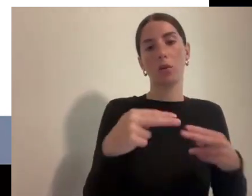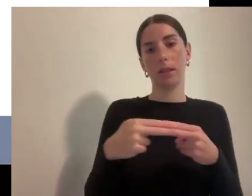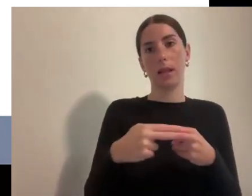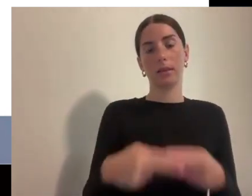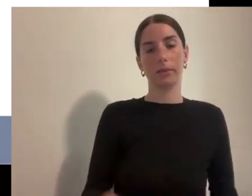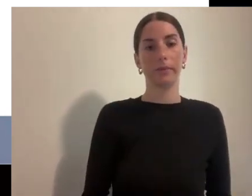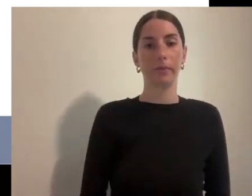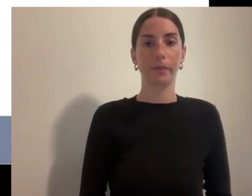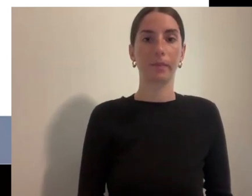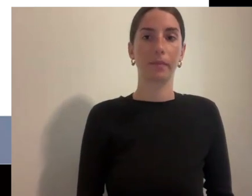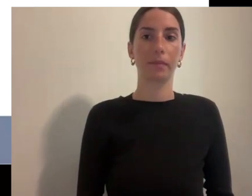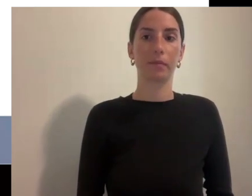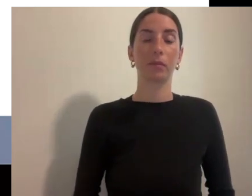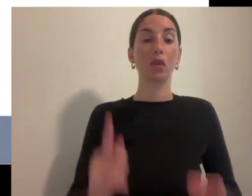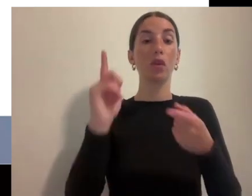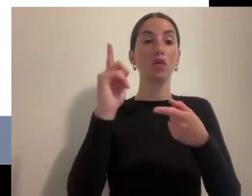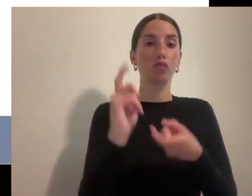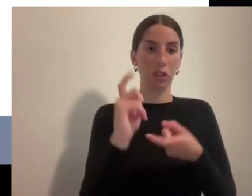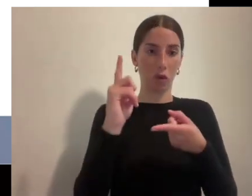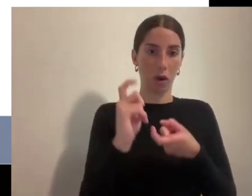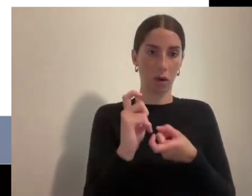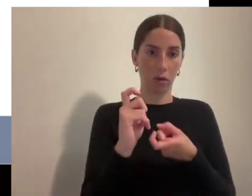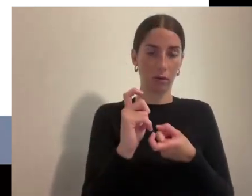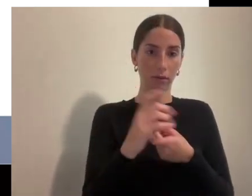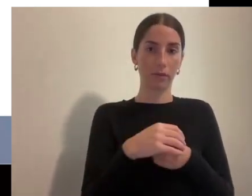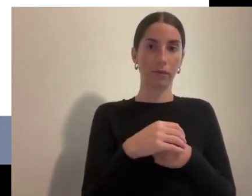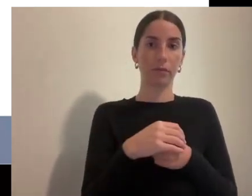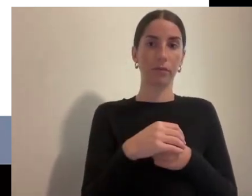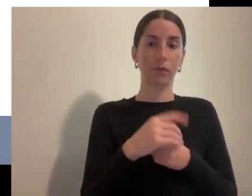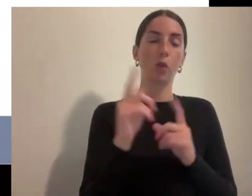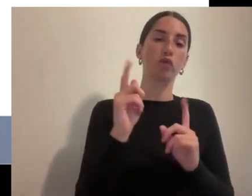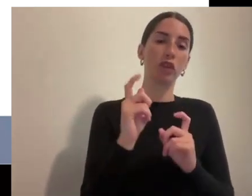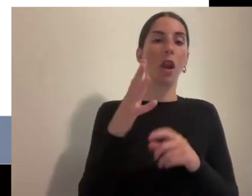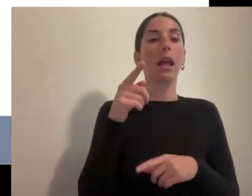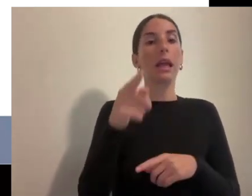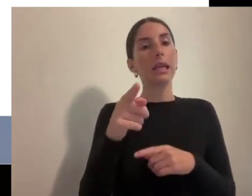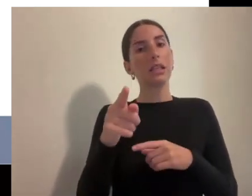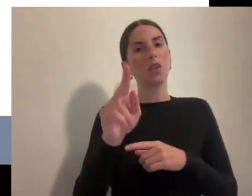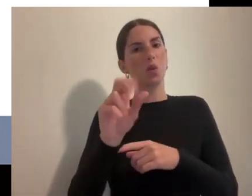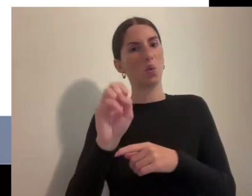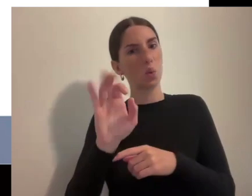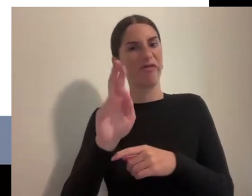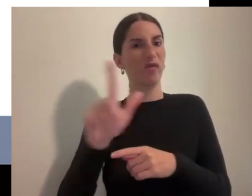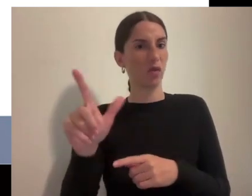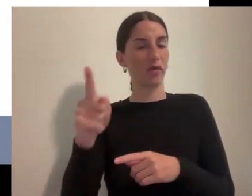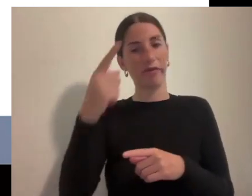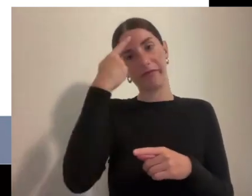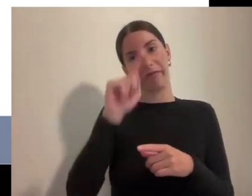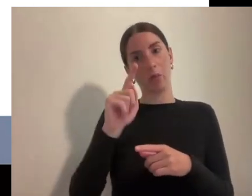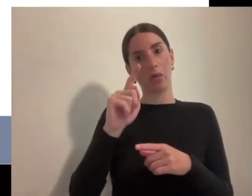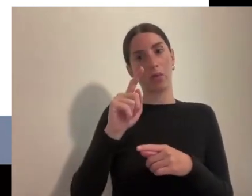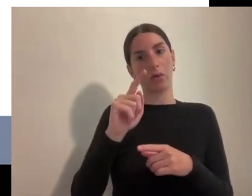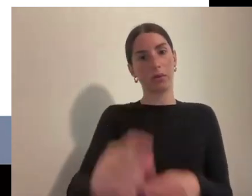And screenshots. This is another very useful use case for tools like generative.